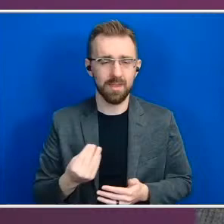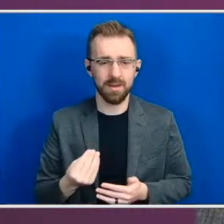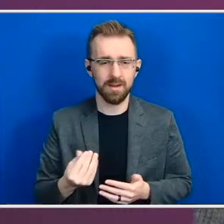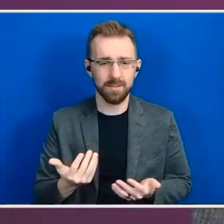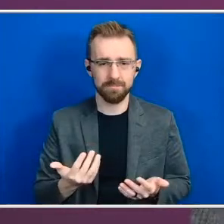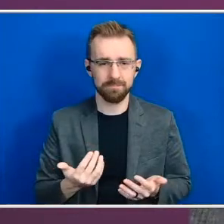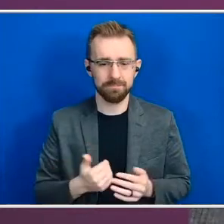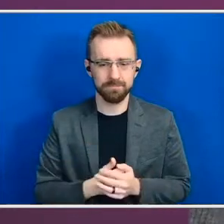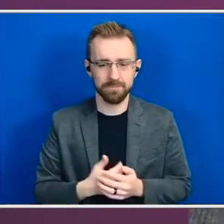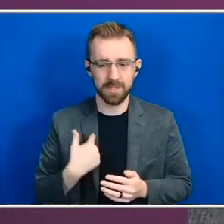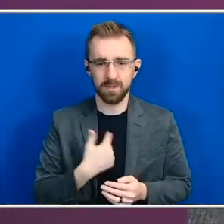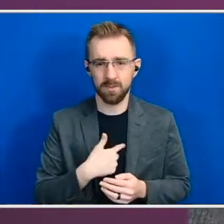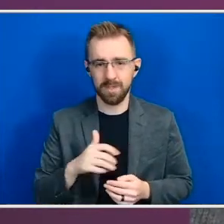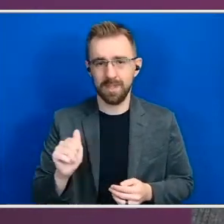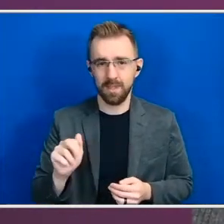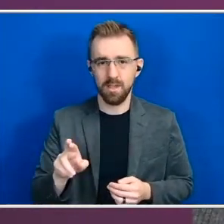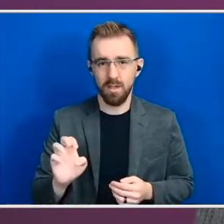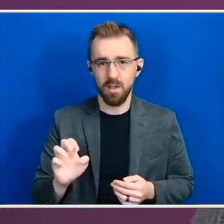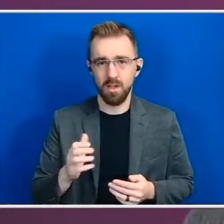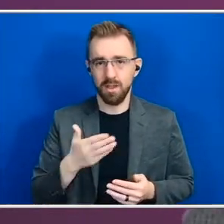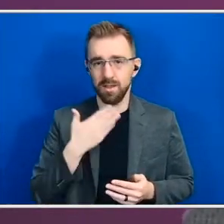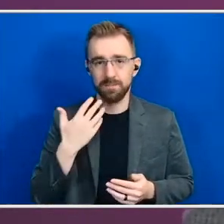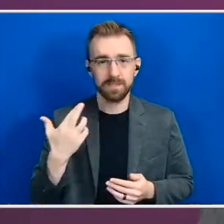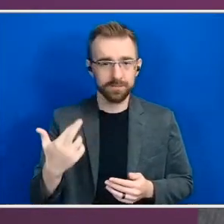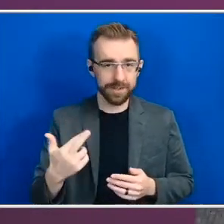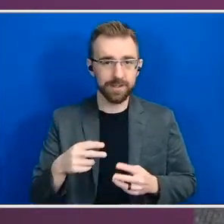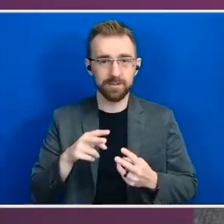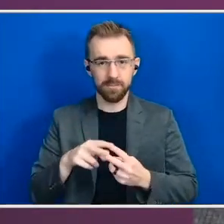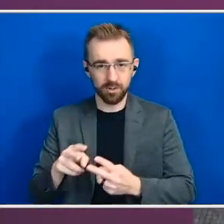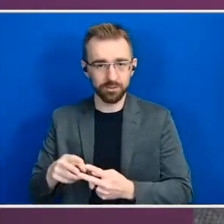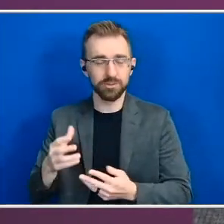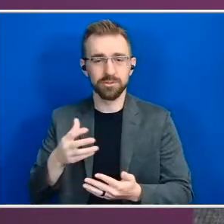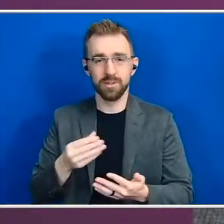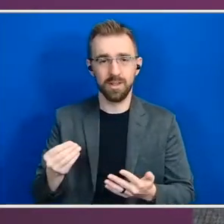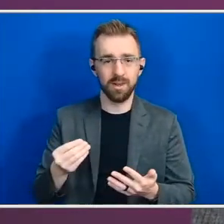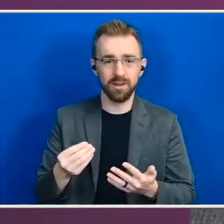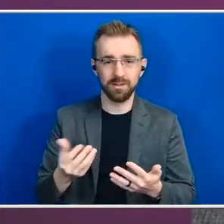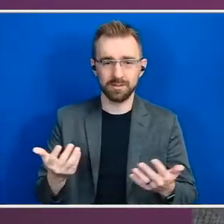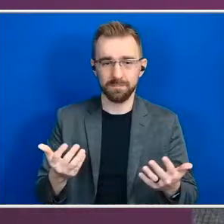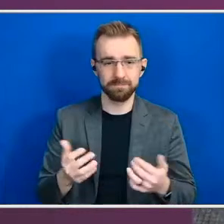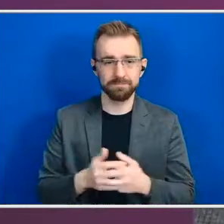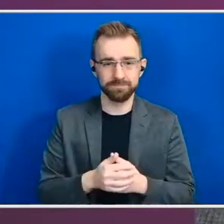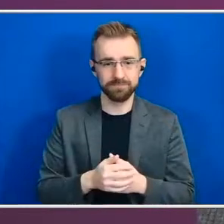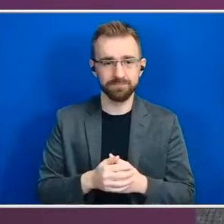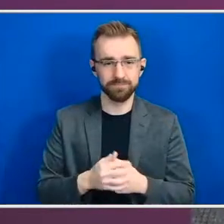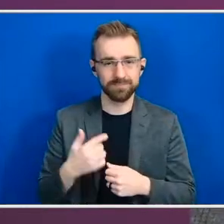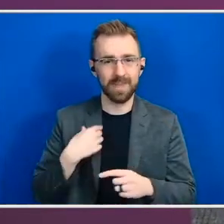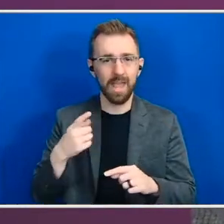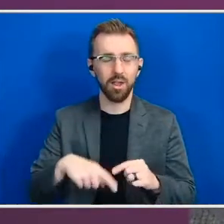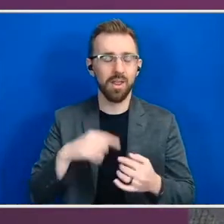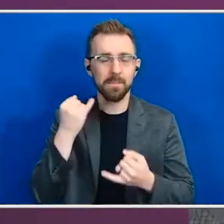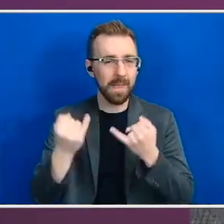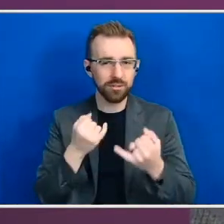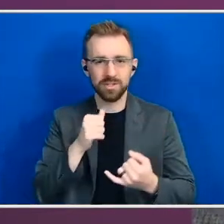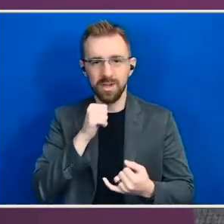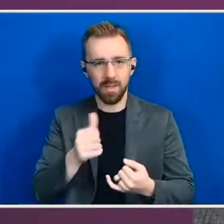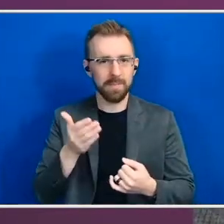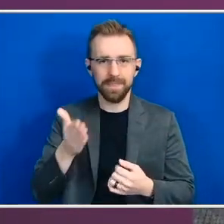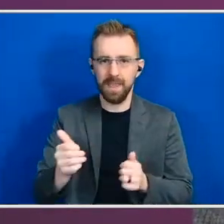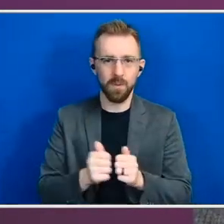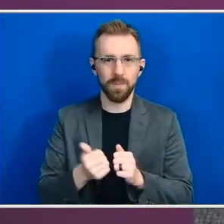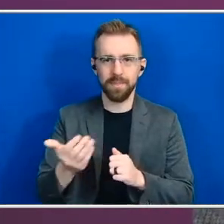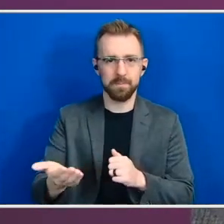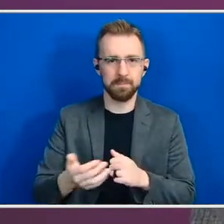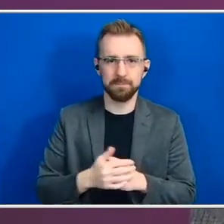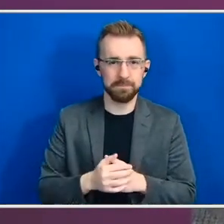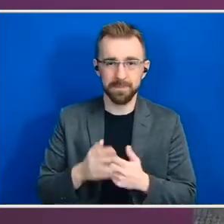are best friends and partners, and so I couldn't imagine not being there with him, you know,